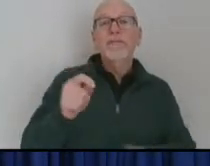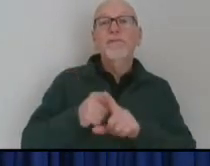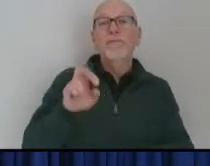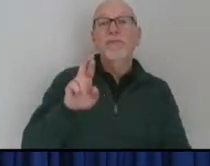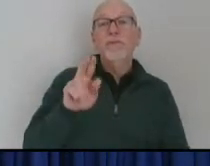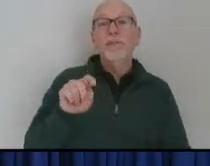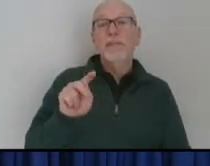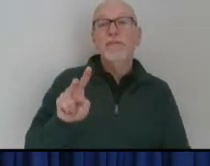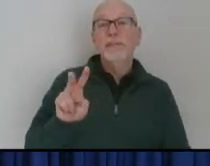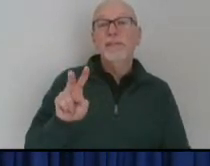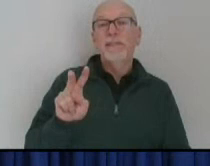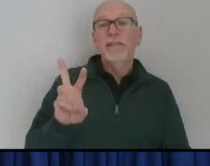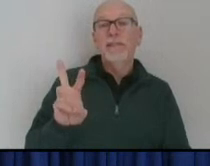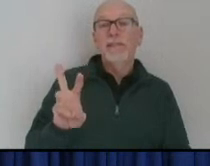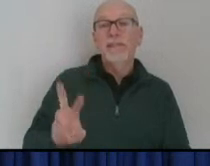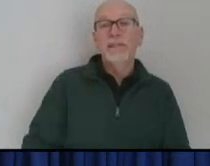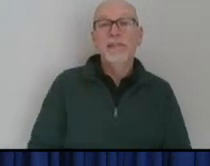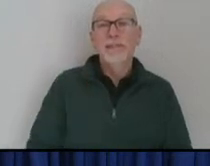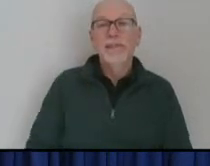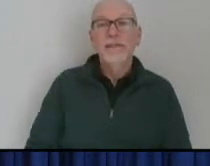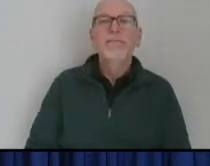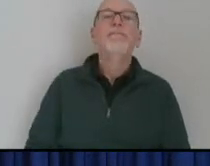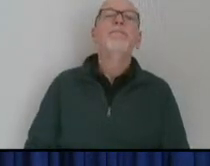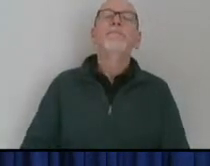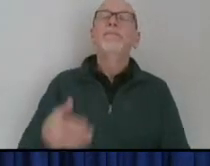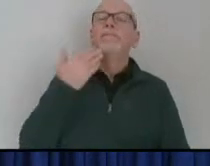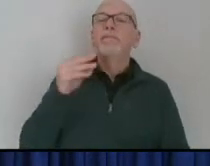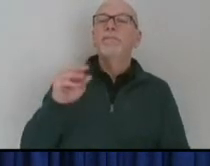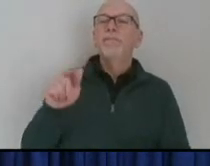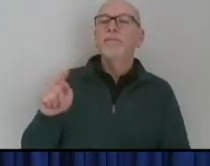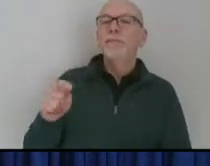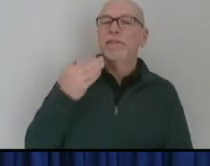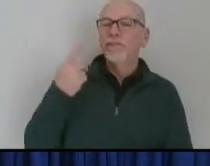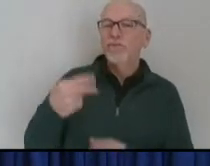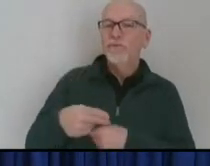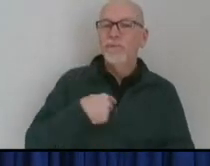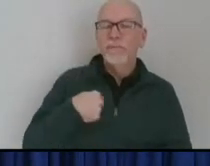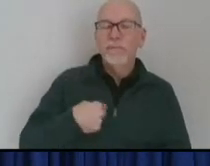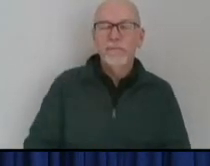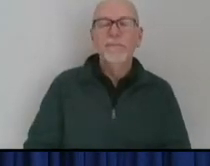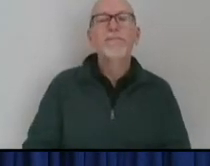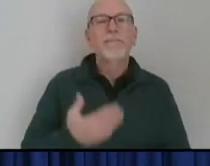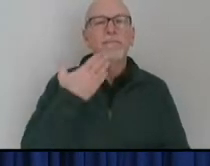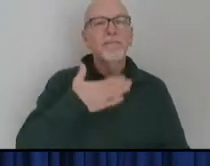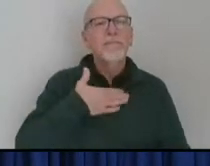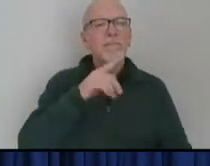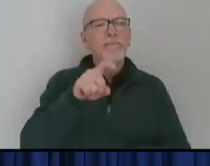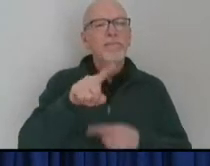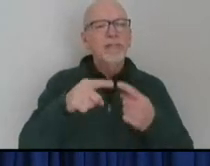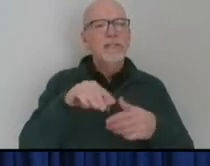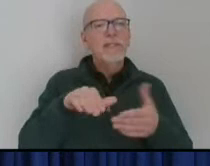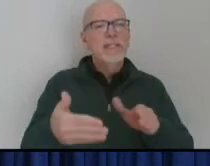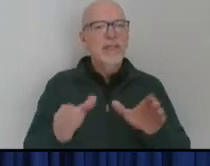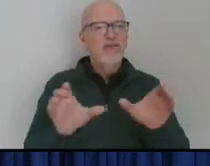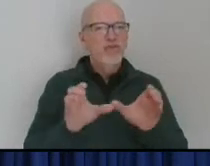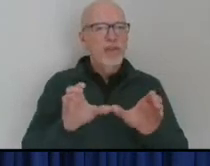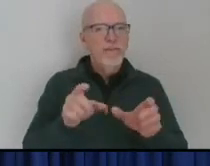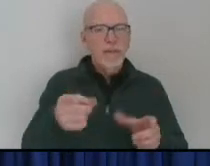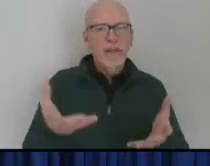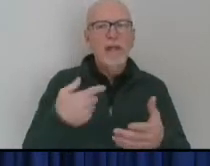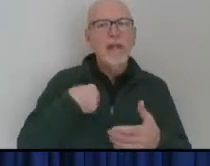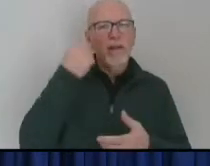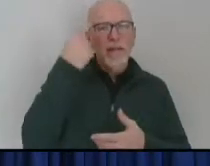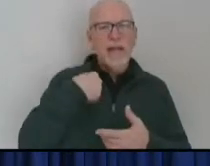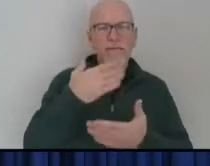RTV6. Matt, good afternoon. Thanks for joining us. Hi, good afternoon. My question is about death certificates here. As I understand it, there have been